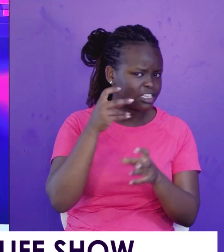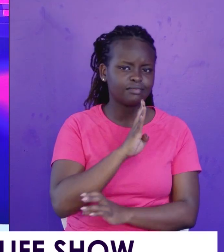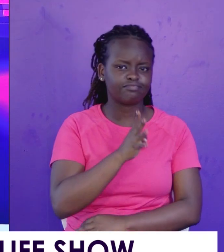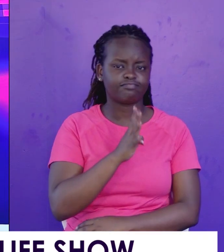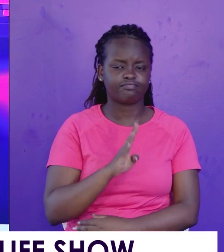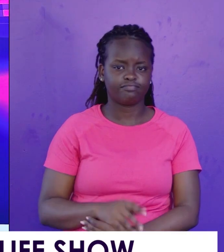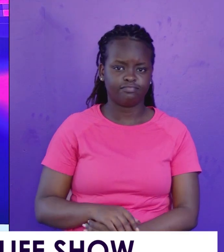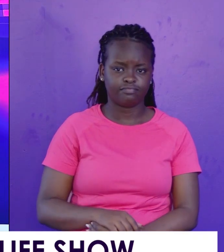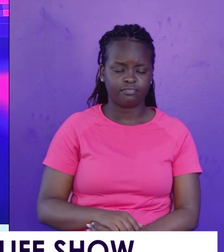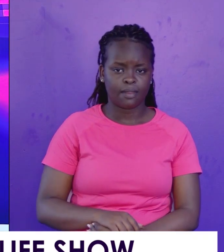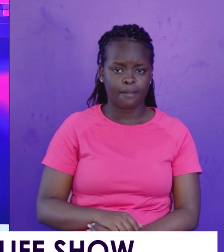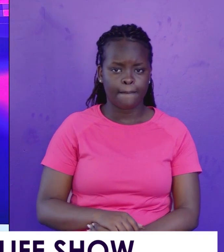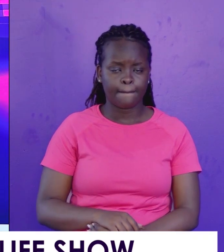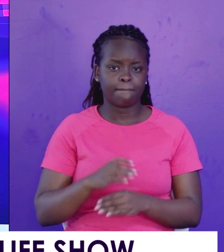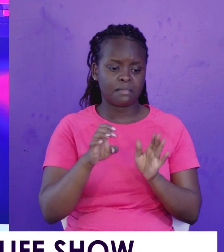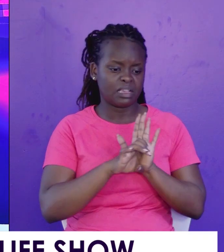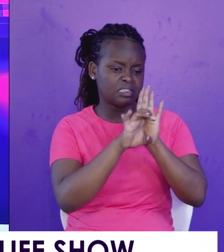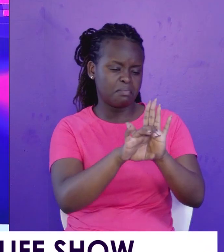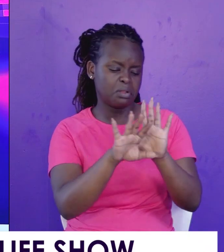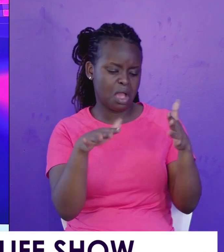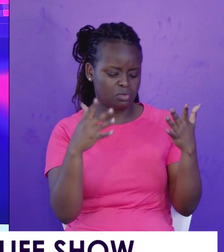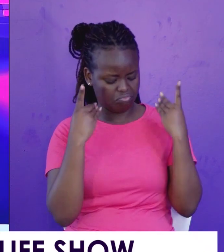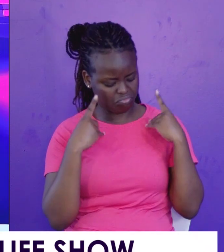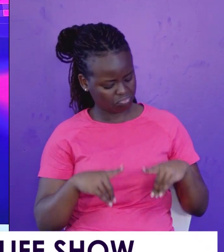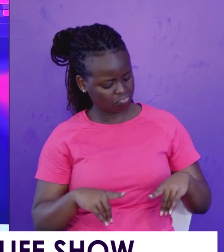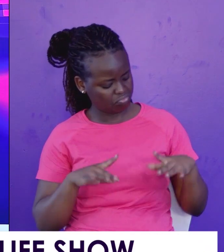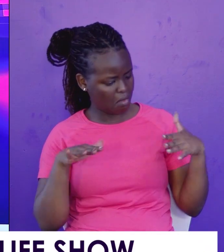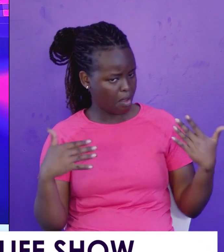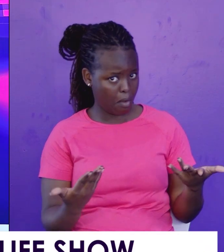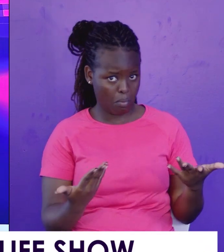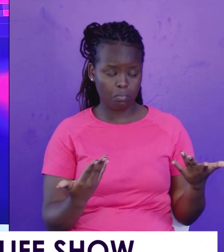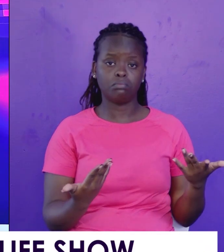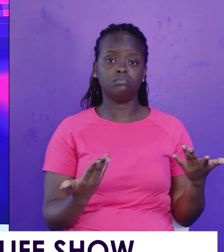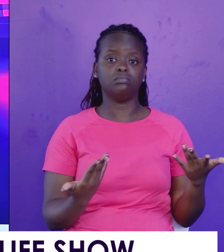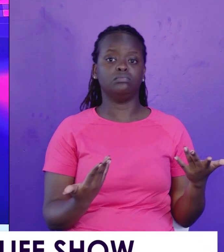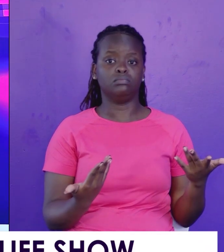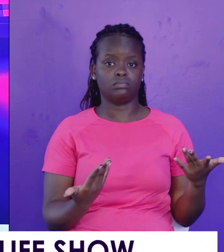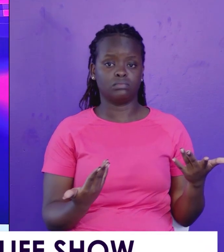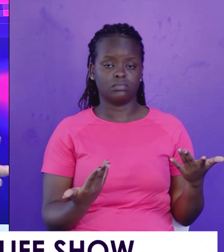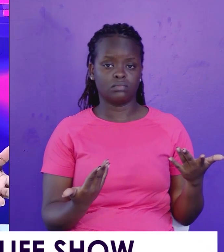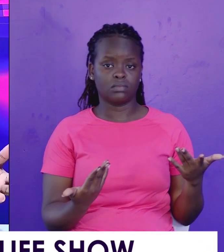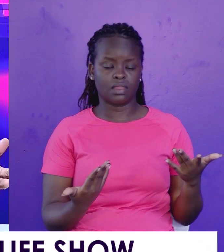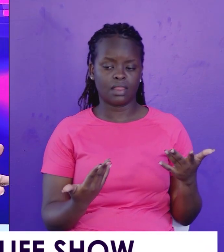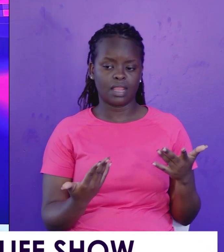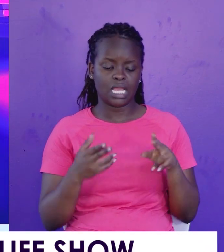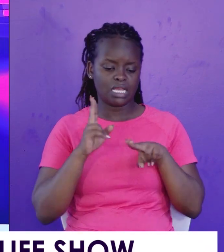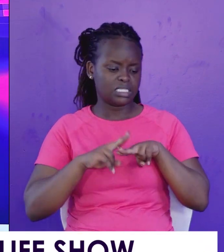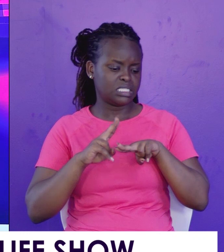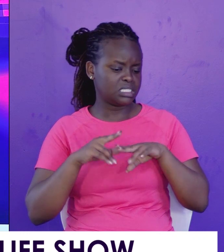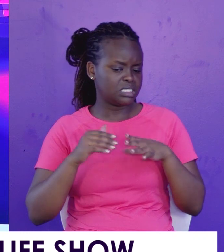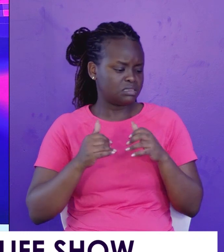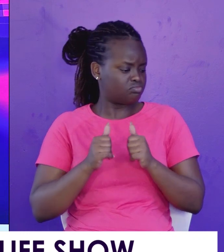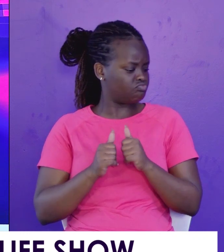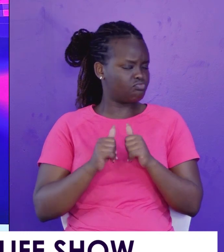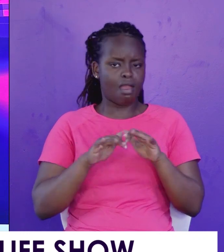Okay. It can be the way their appearance are, the way they are dressed, the way they are, the posture they've taken,